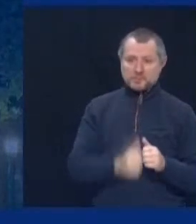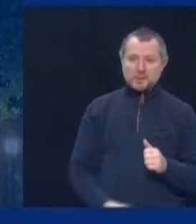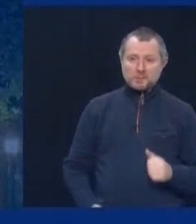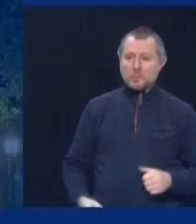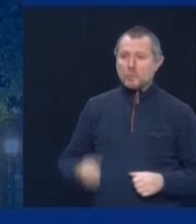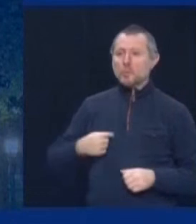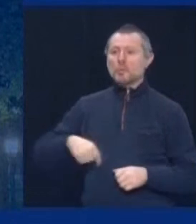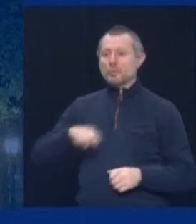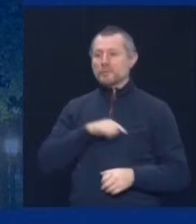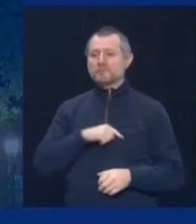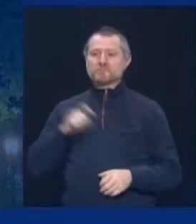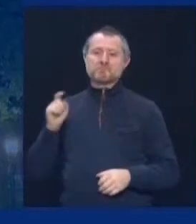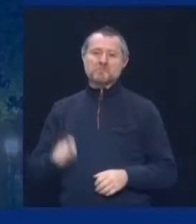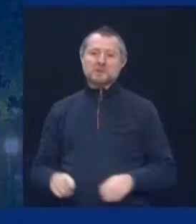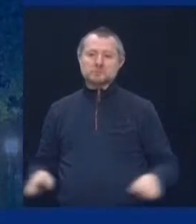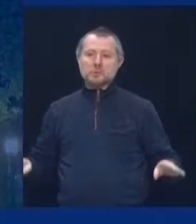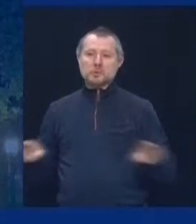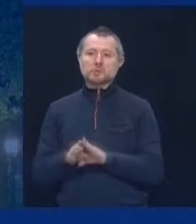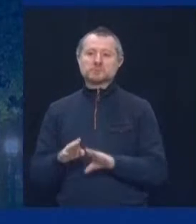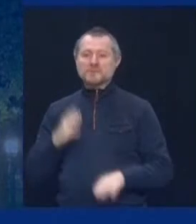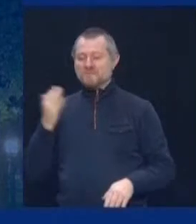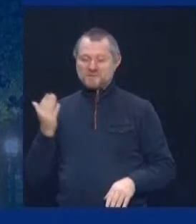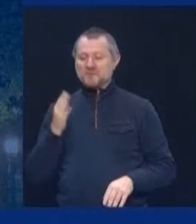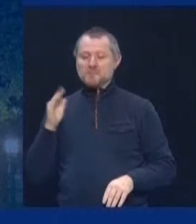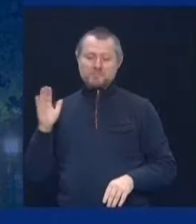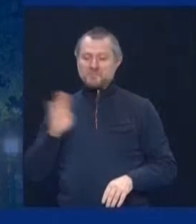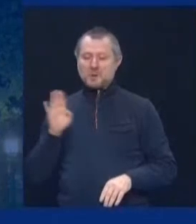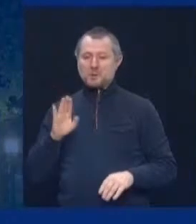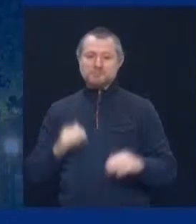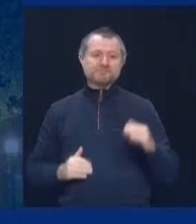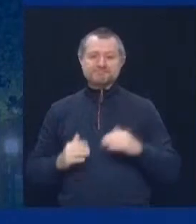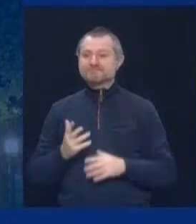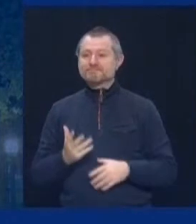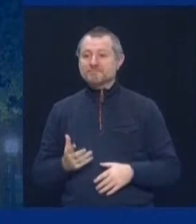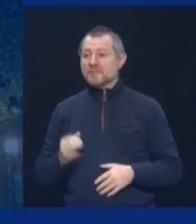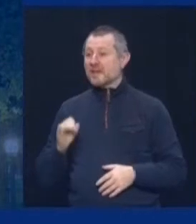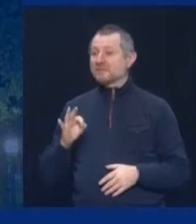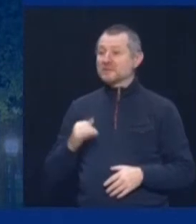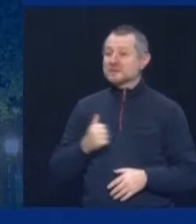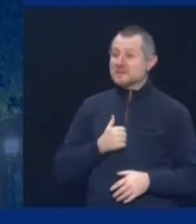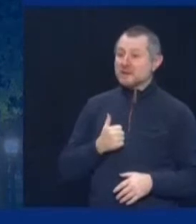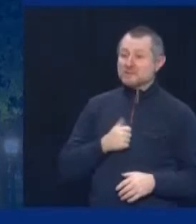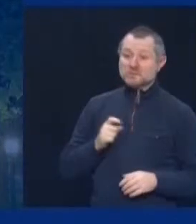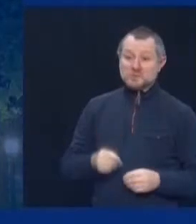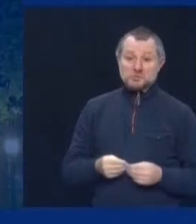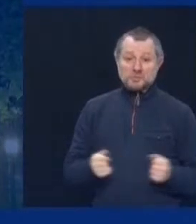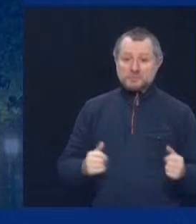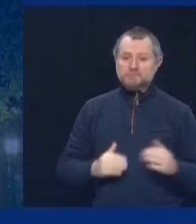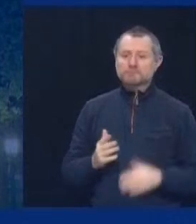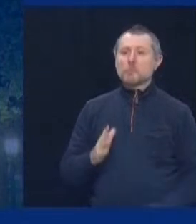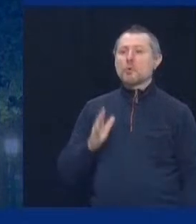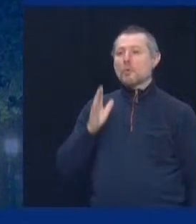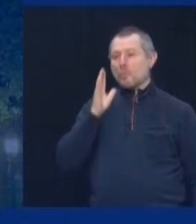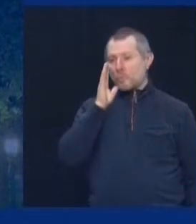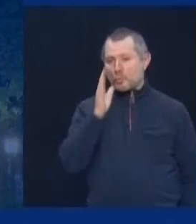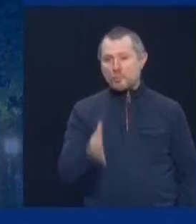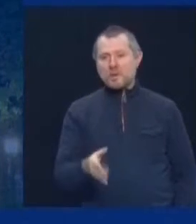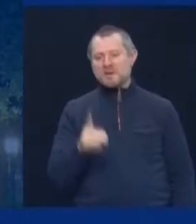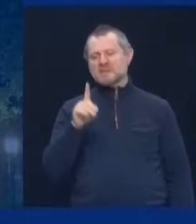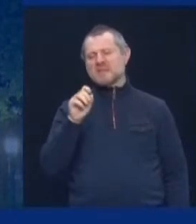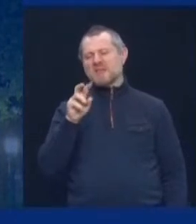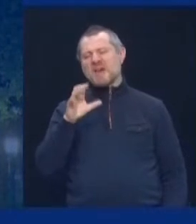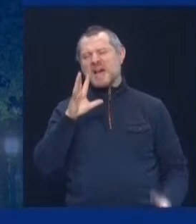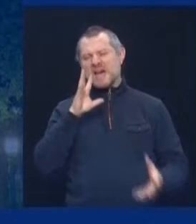billion or on our own. If we have to close the $15 billion on our own, it is going to be devastating. You're